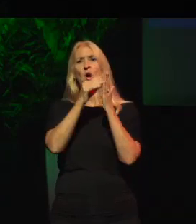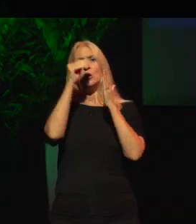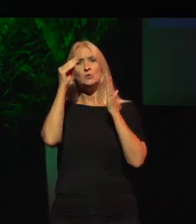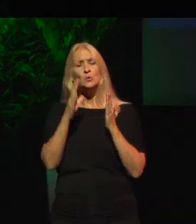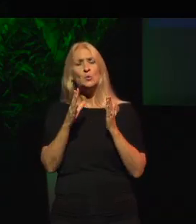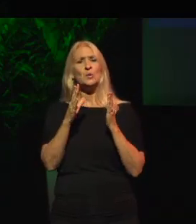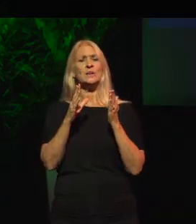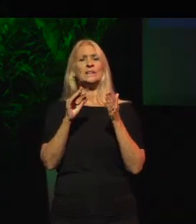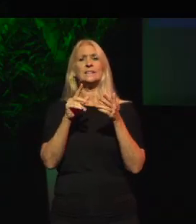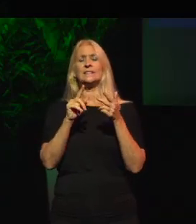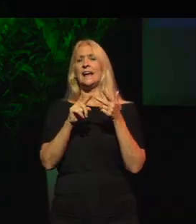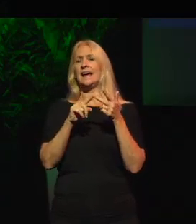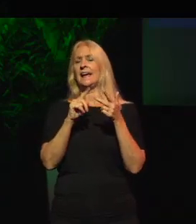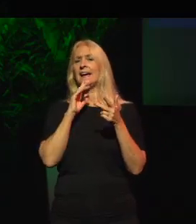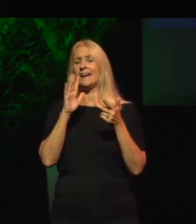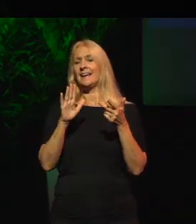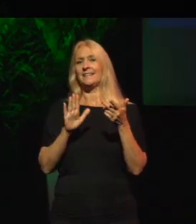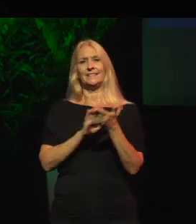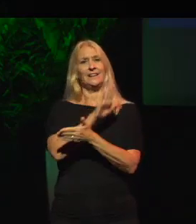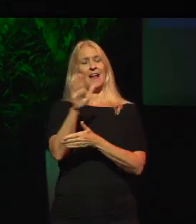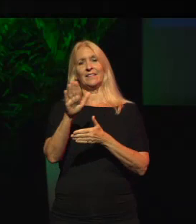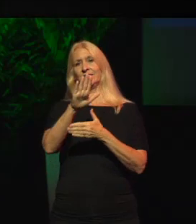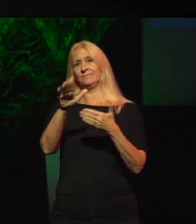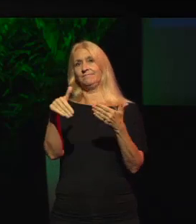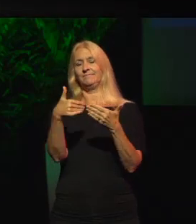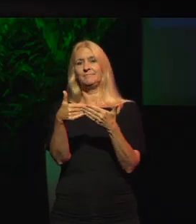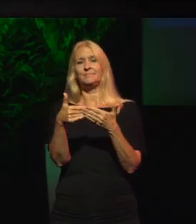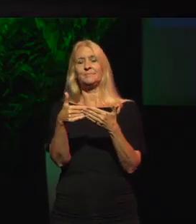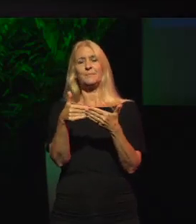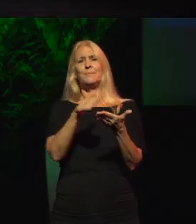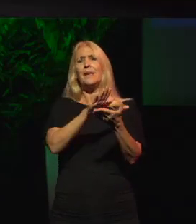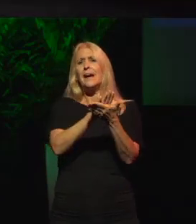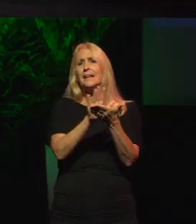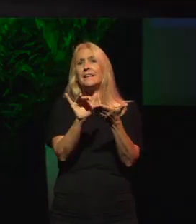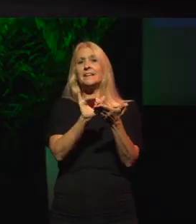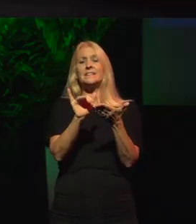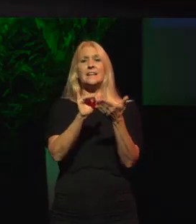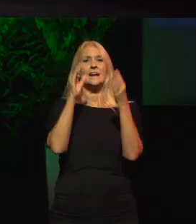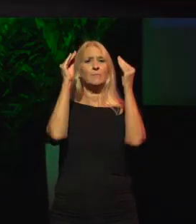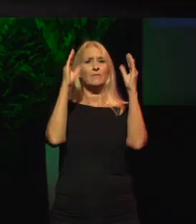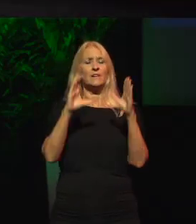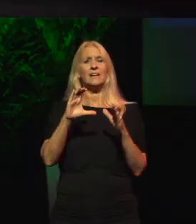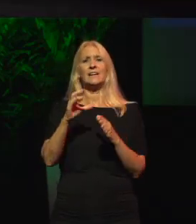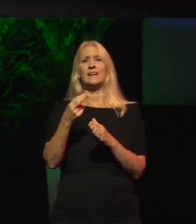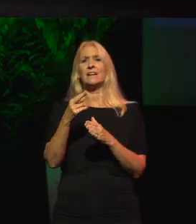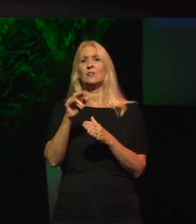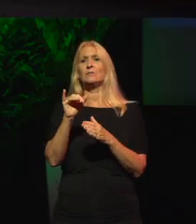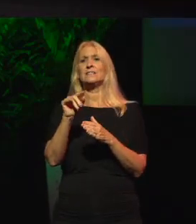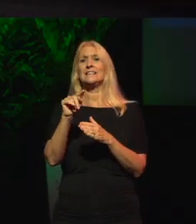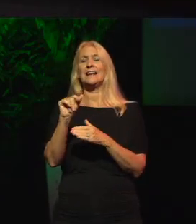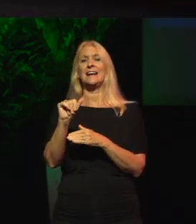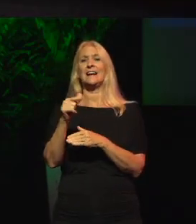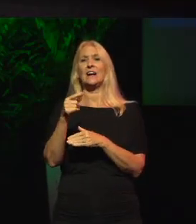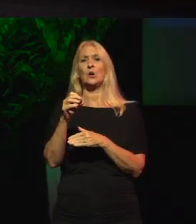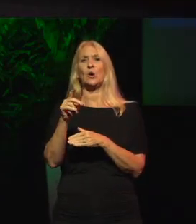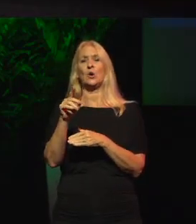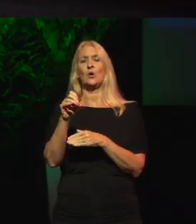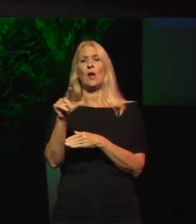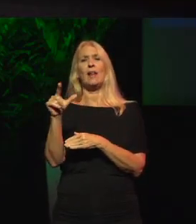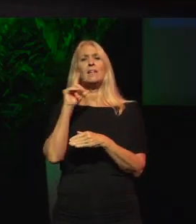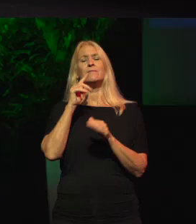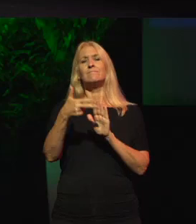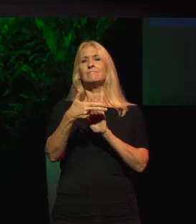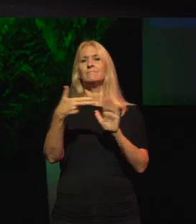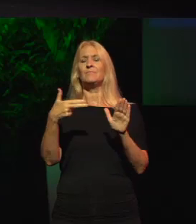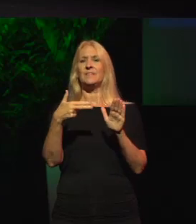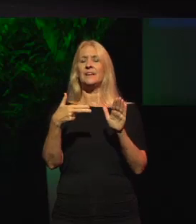level, and at the institutional level. Accolades such as Professor Christina Goodell being named the regional recipient of